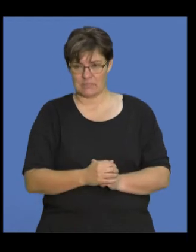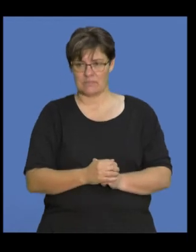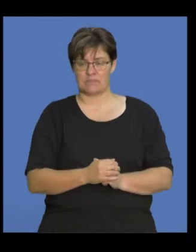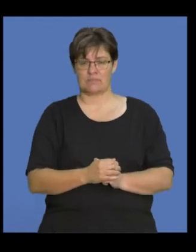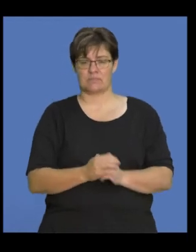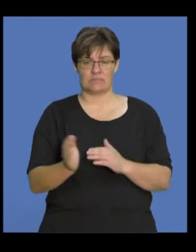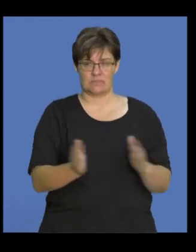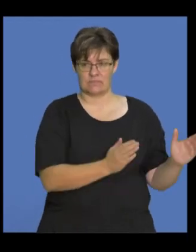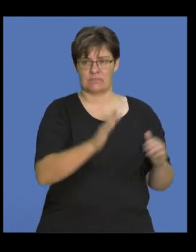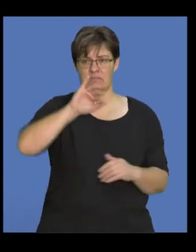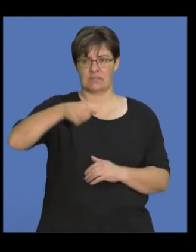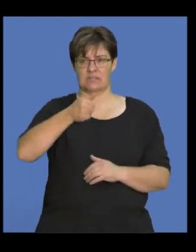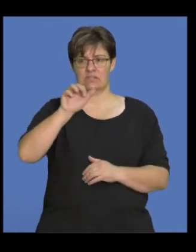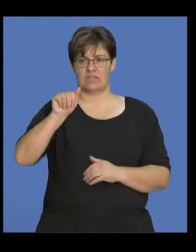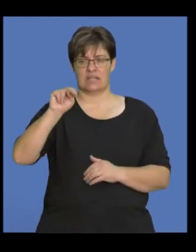Now, Janet